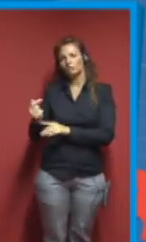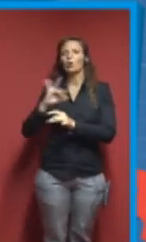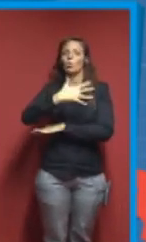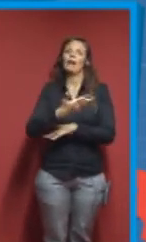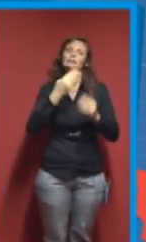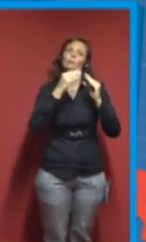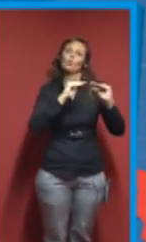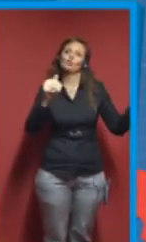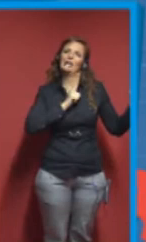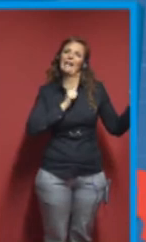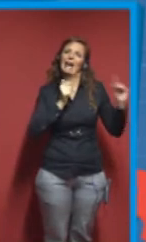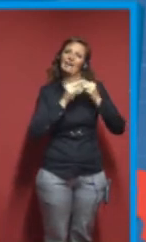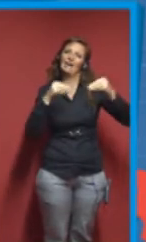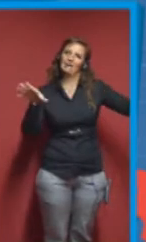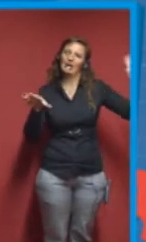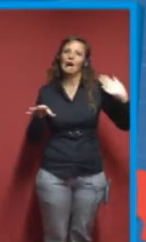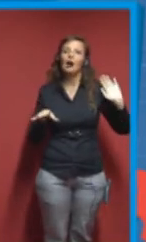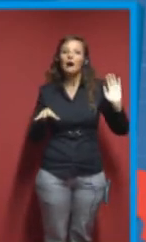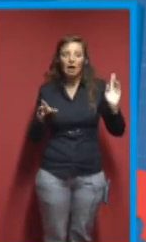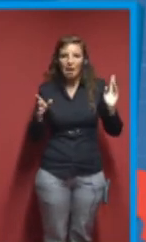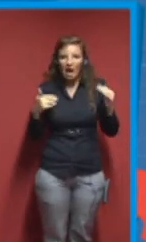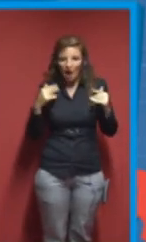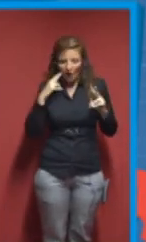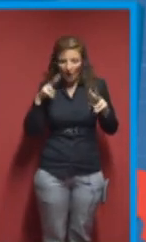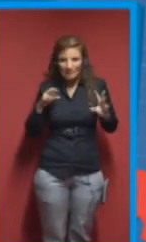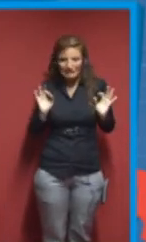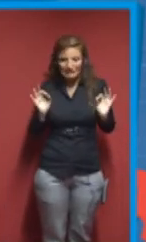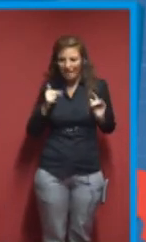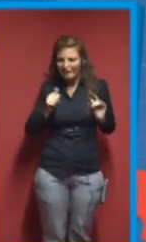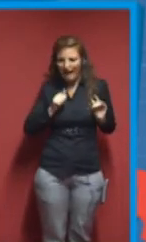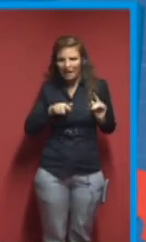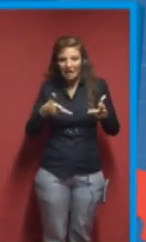being controlling this chair. It's doing this completely on its own.